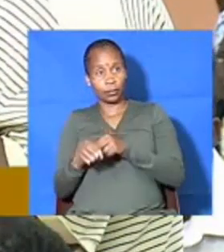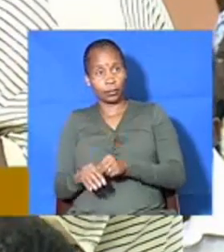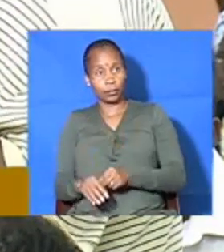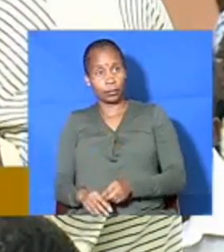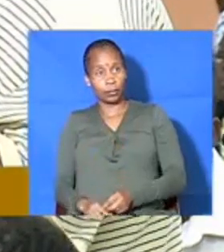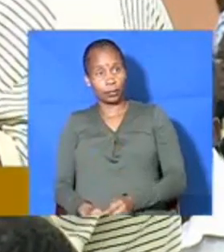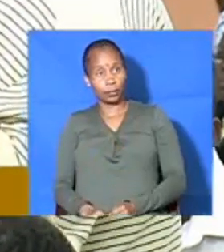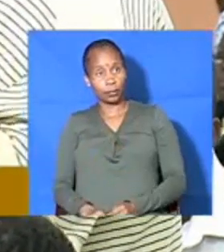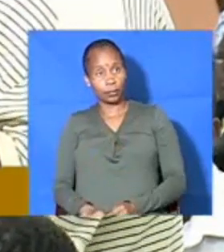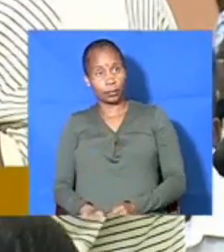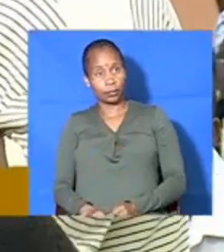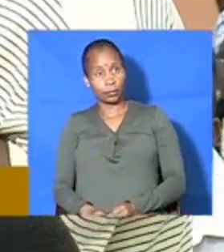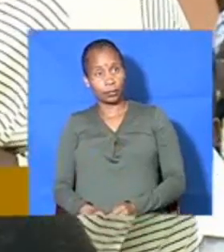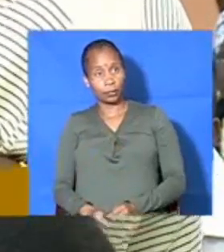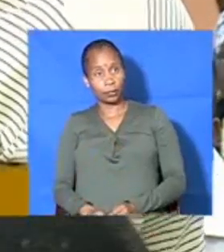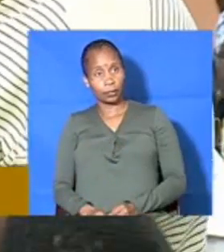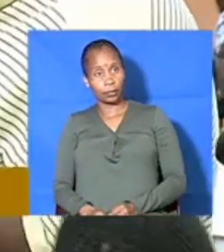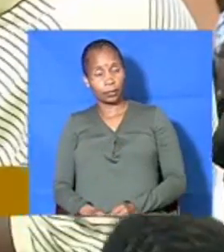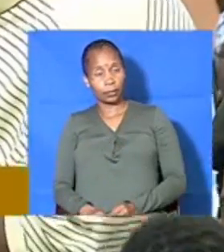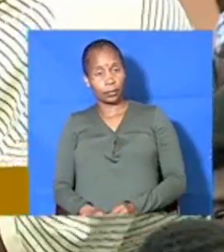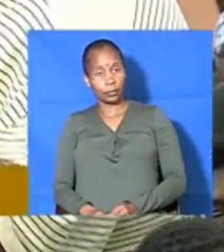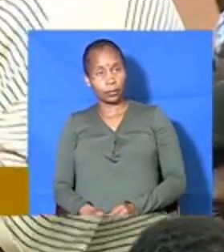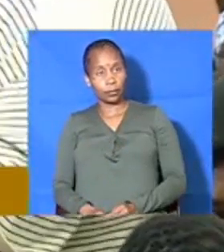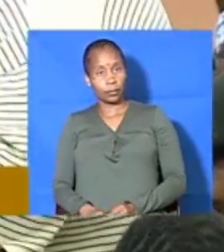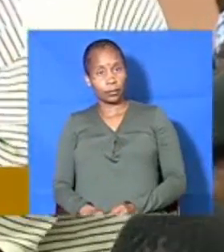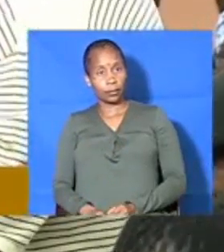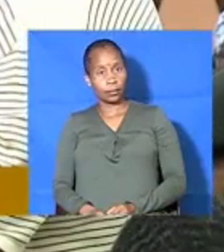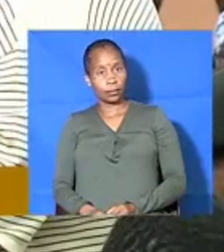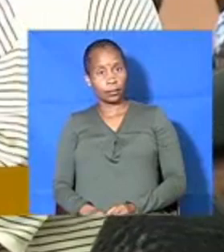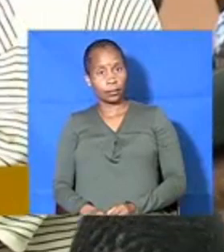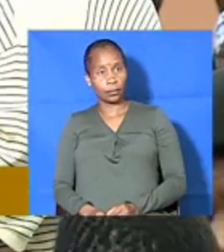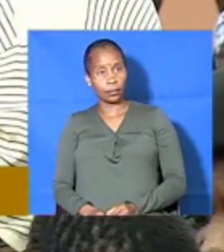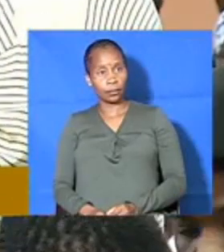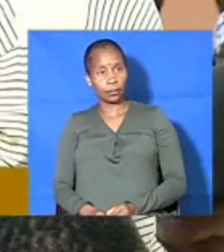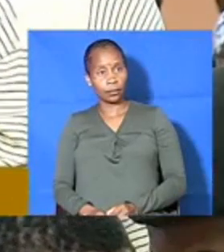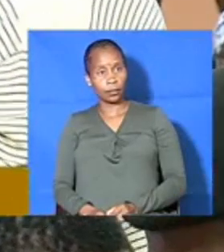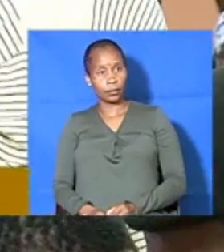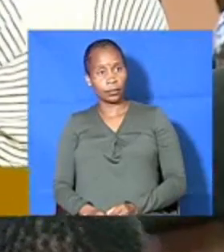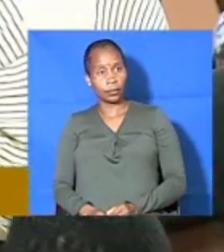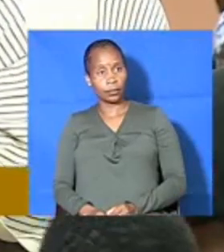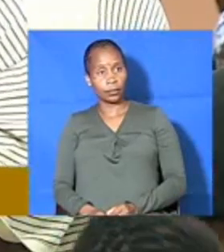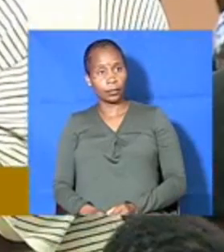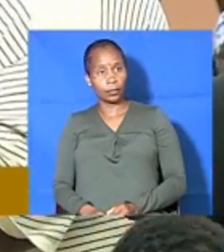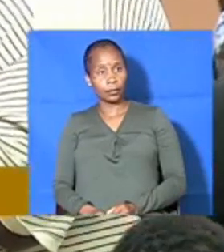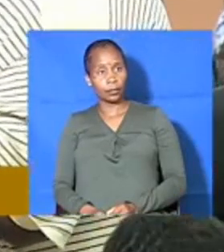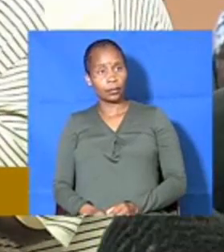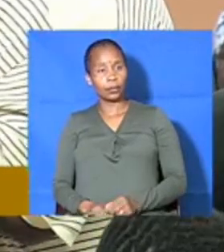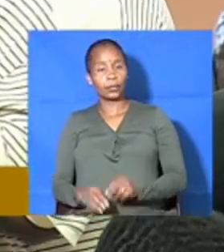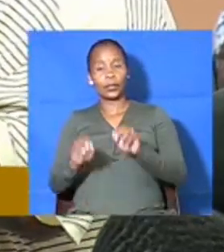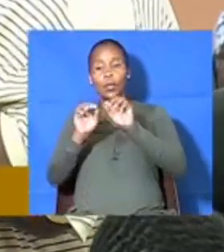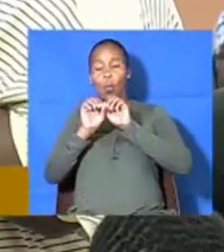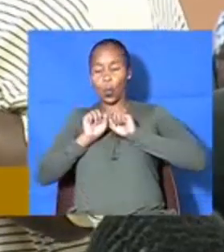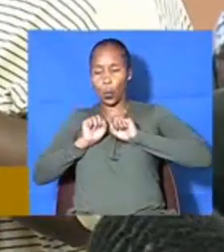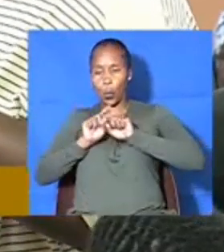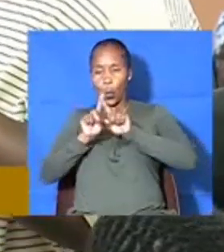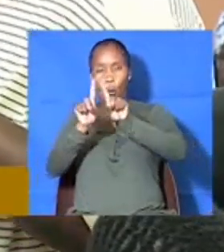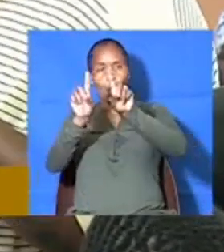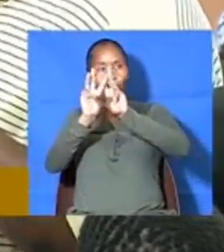unequivocally that I support the latter speaker, Matumi Nkwana, and Mafumulele, that